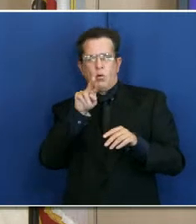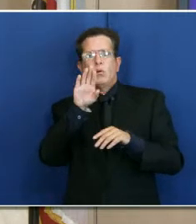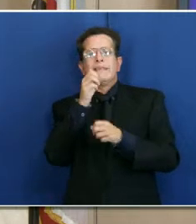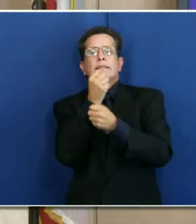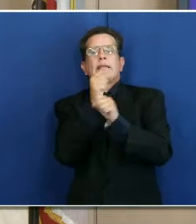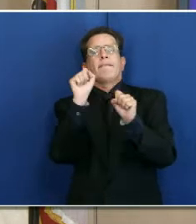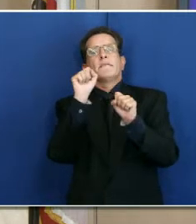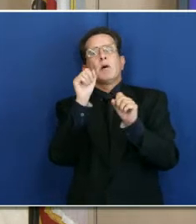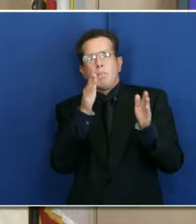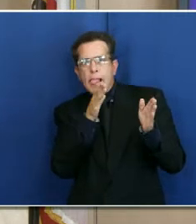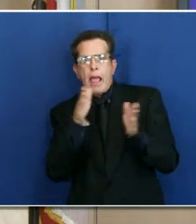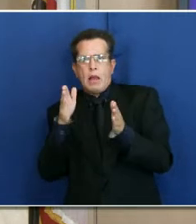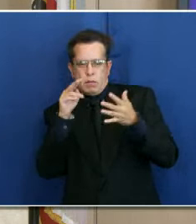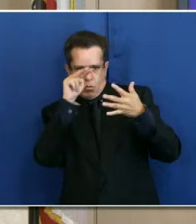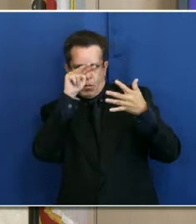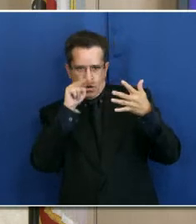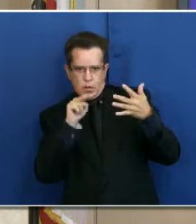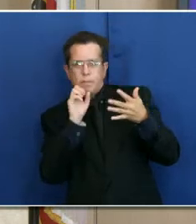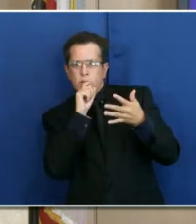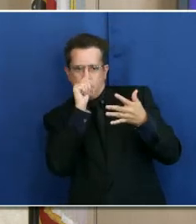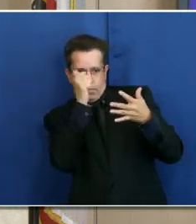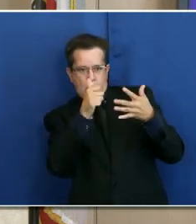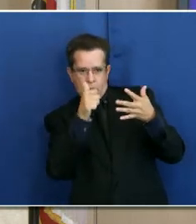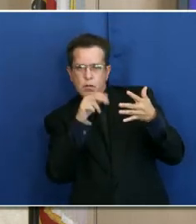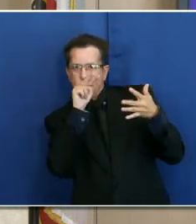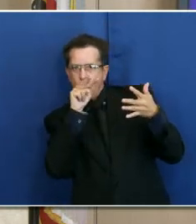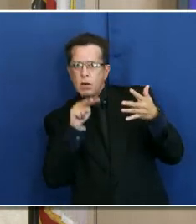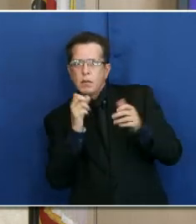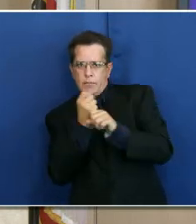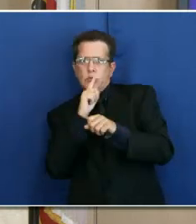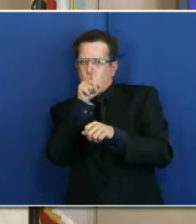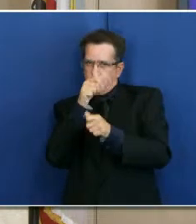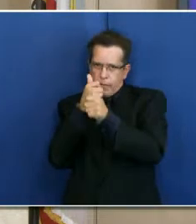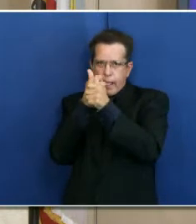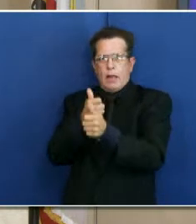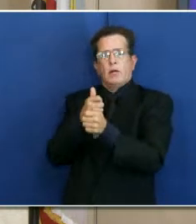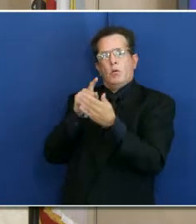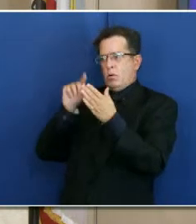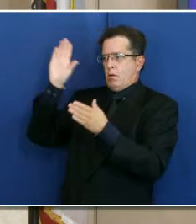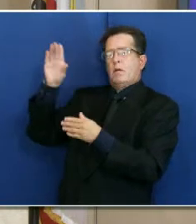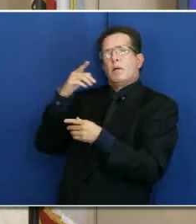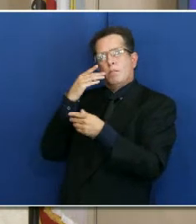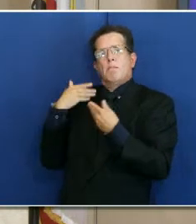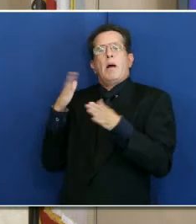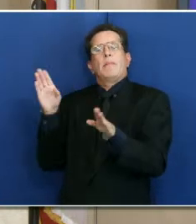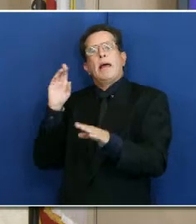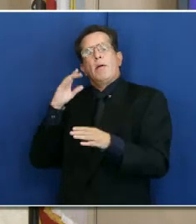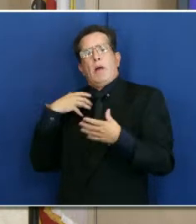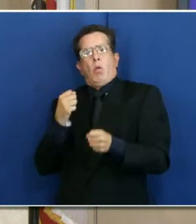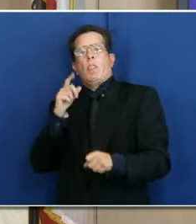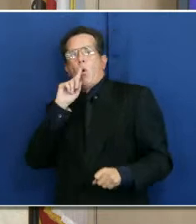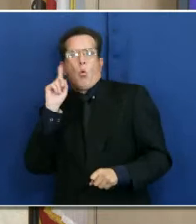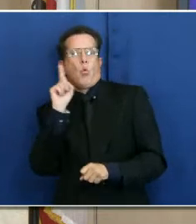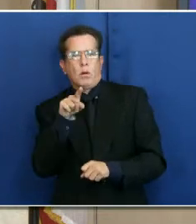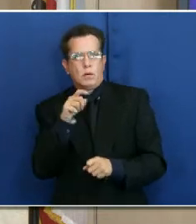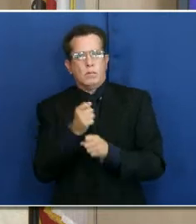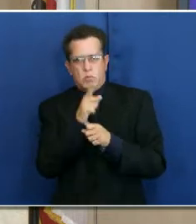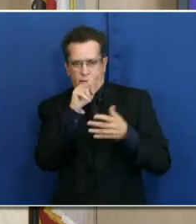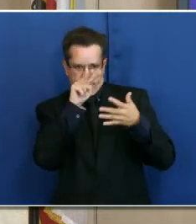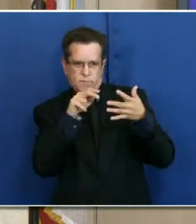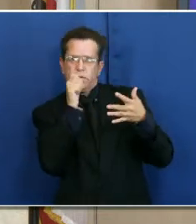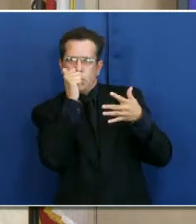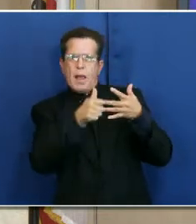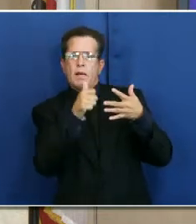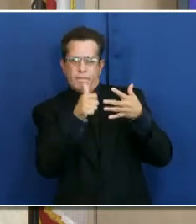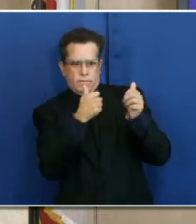reopening plans, and monitor indoor activities to stay in compliance with the public health order. We also need to remind